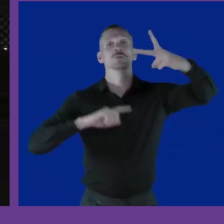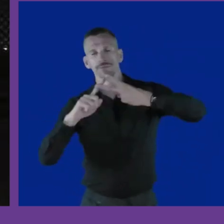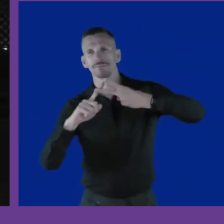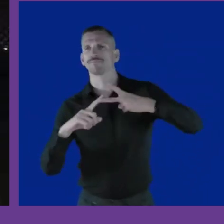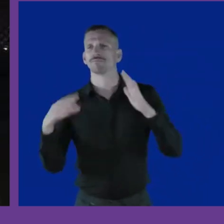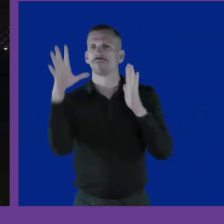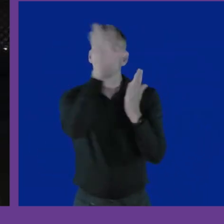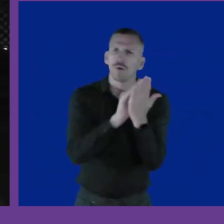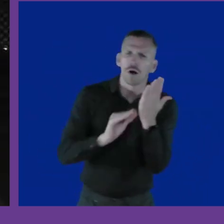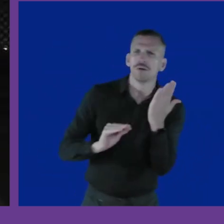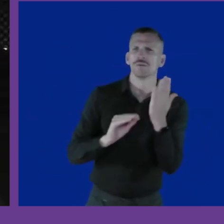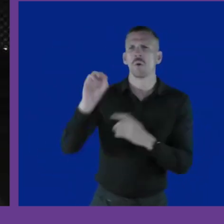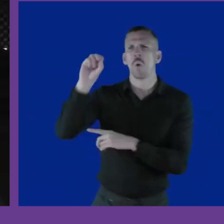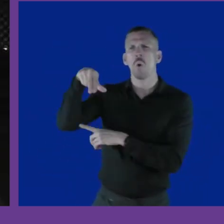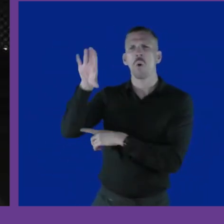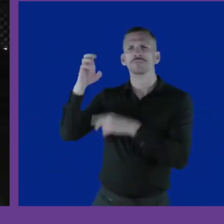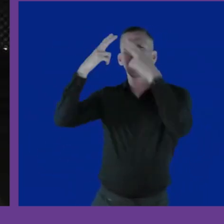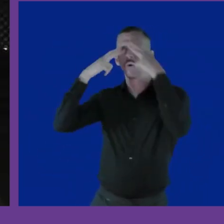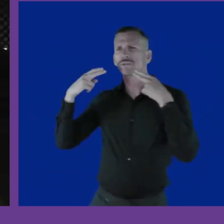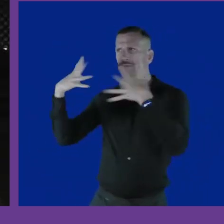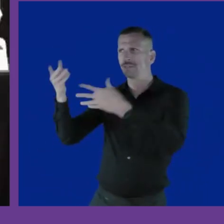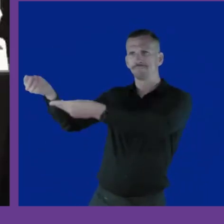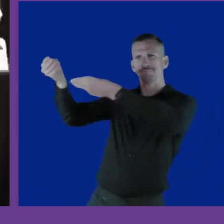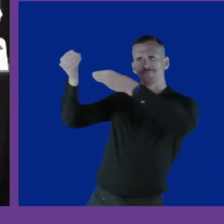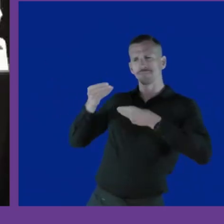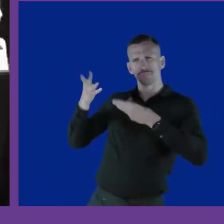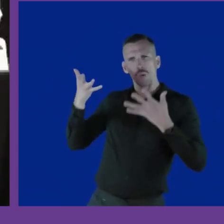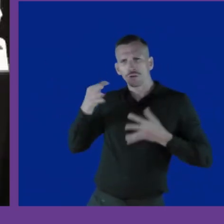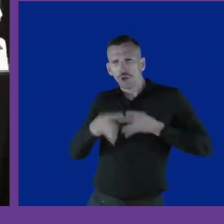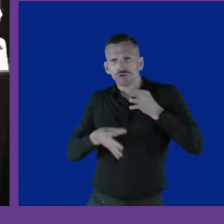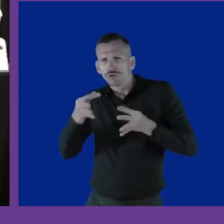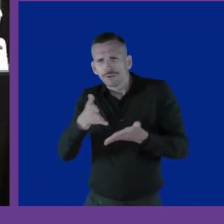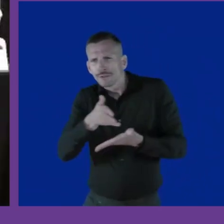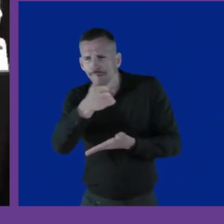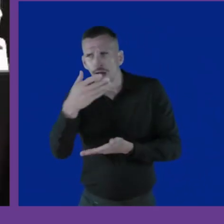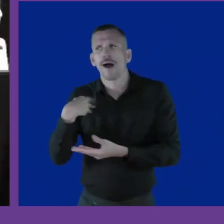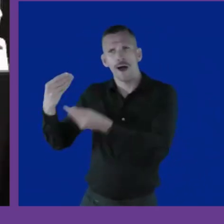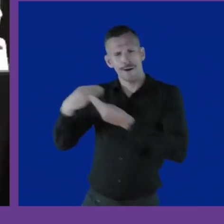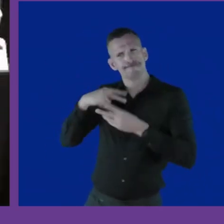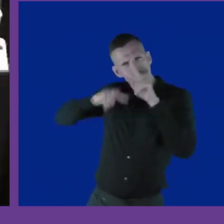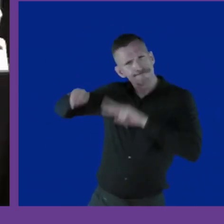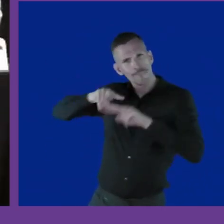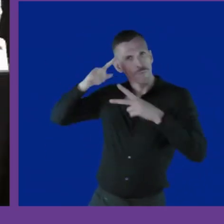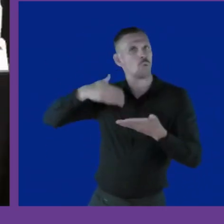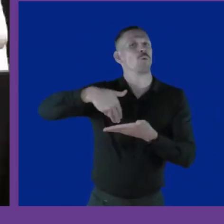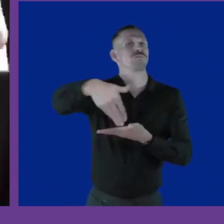go and look for solutions. So thank you. Perfect. Thank you very much to all the panelists.